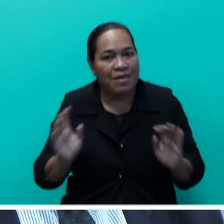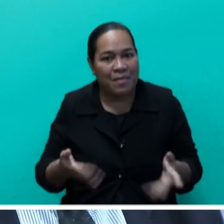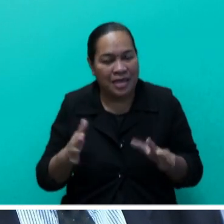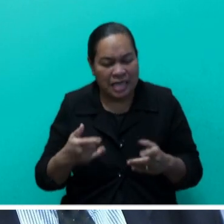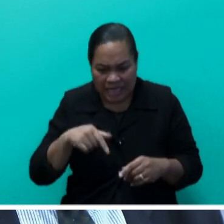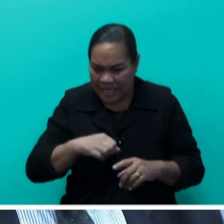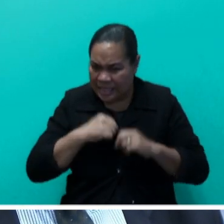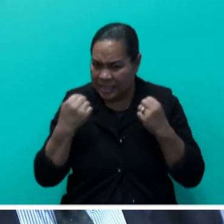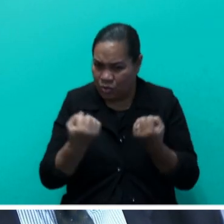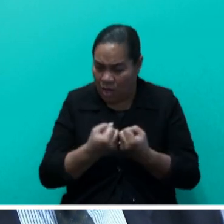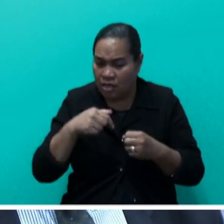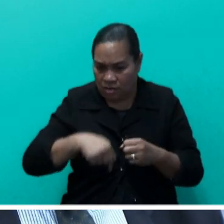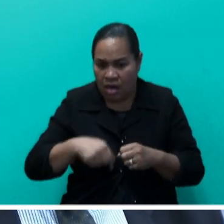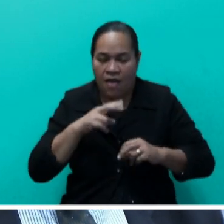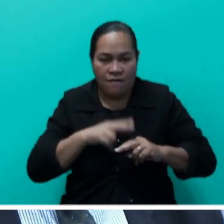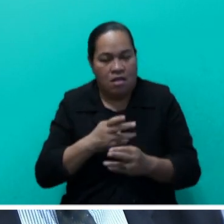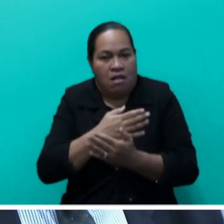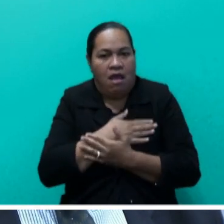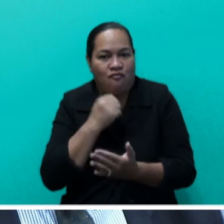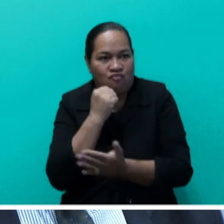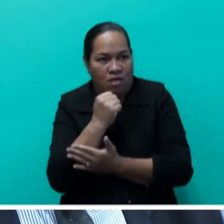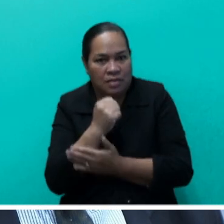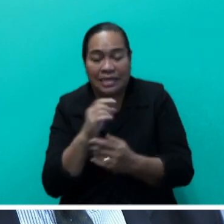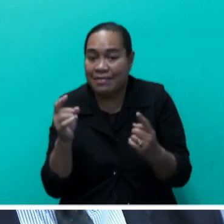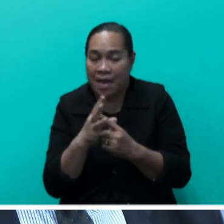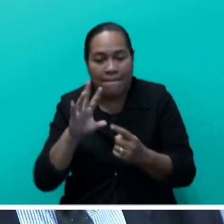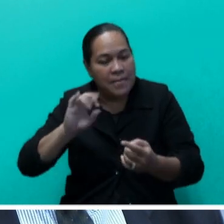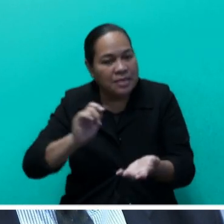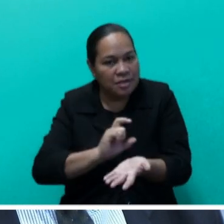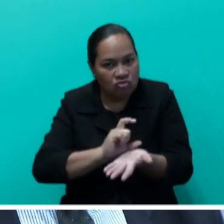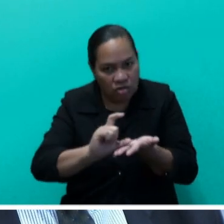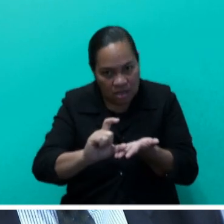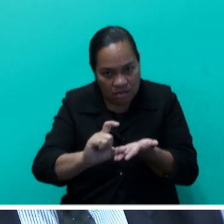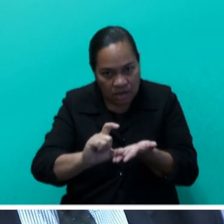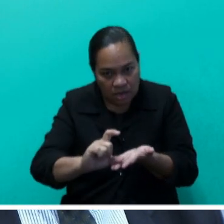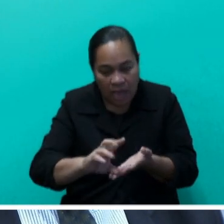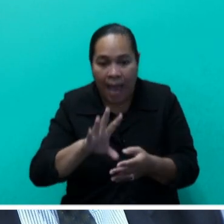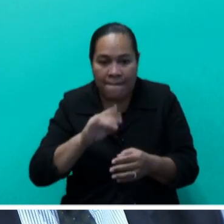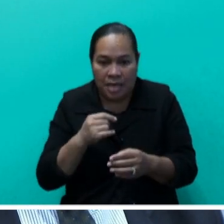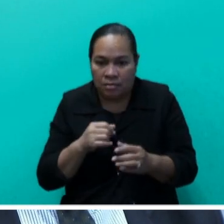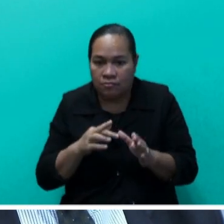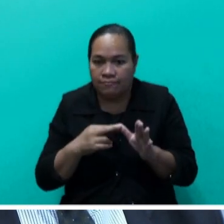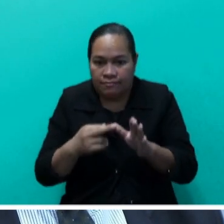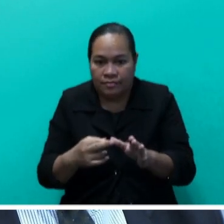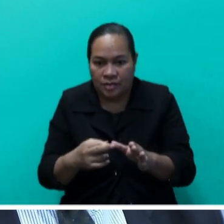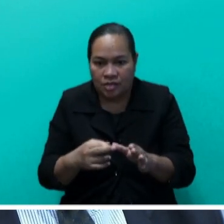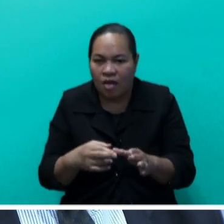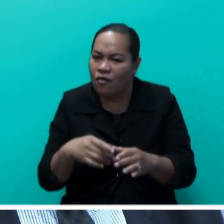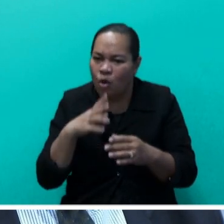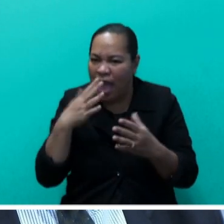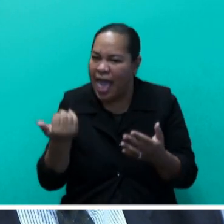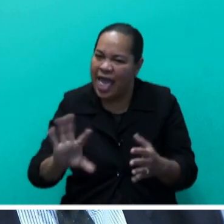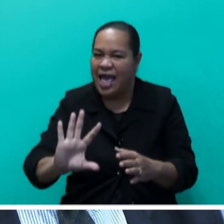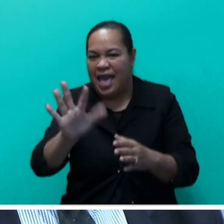rugby heritage, it is essential that we remain transparent and proactive in handling any challenges